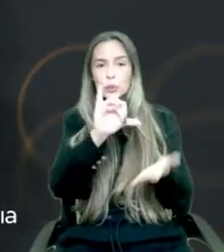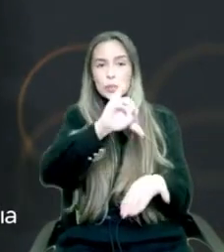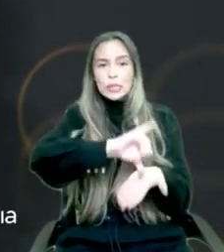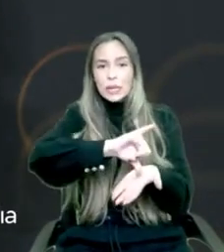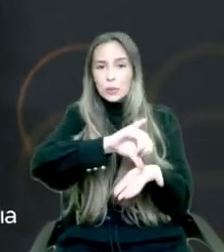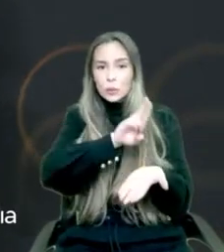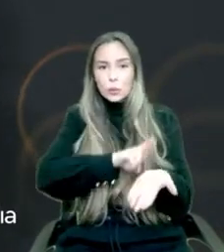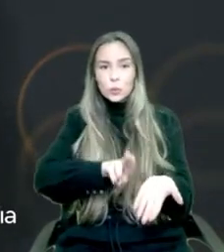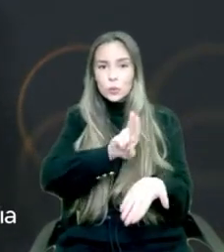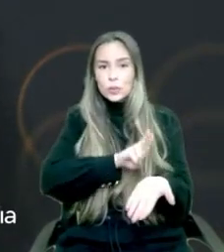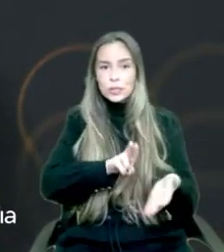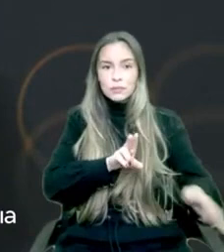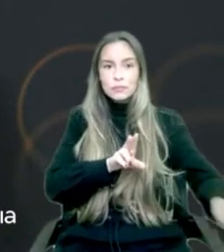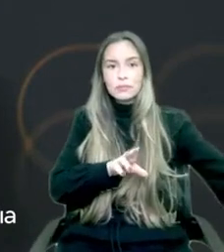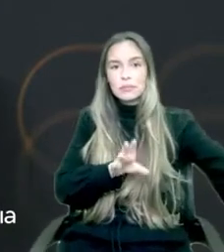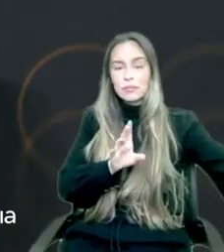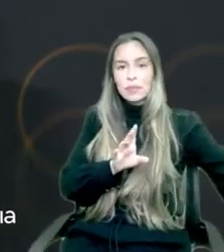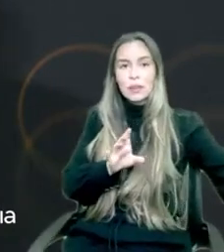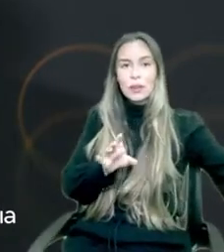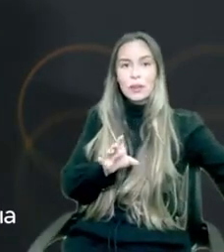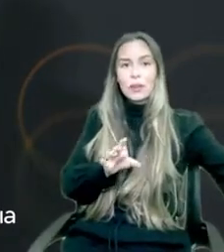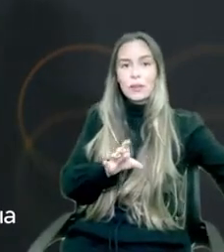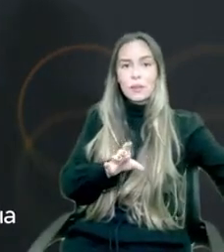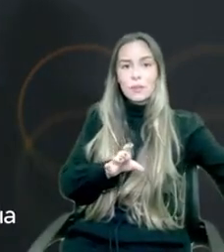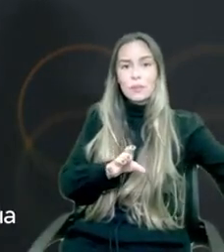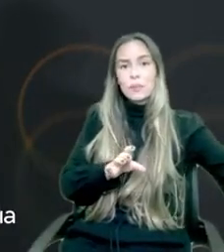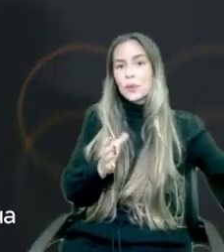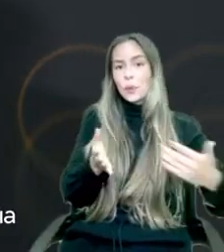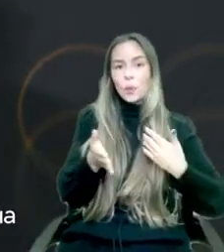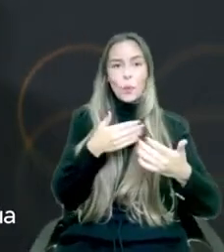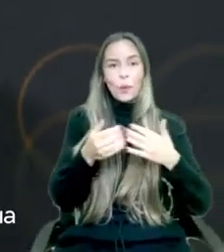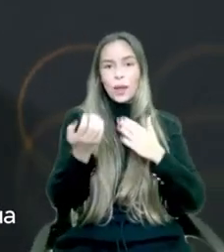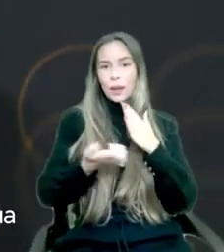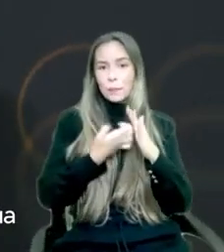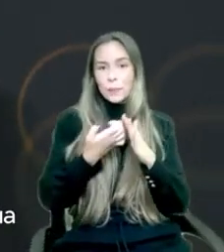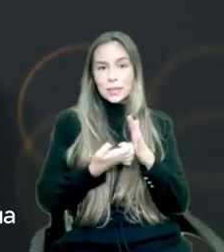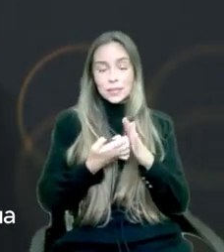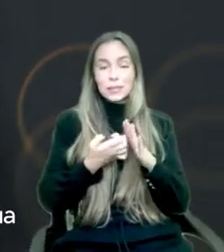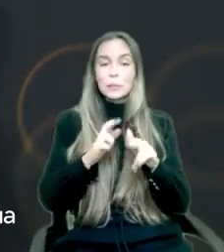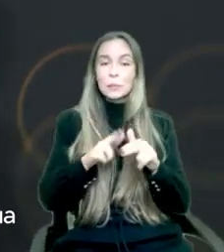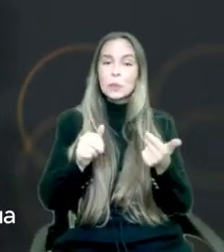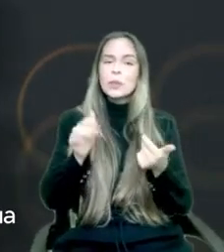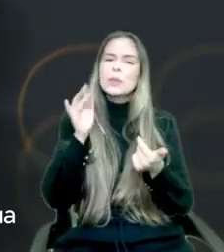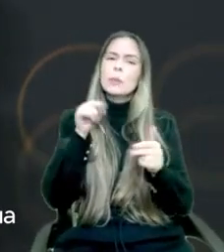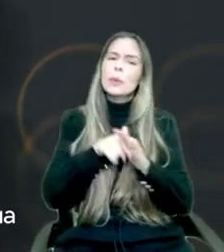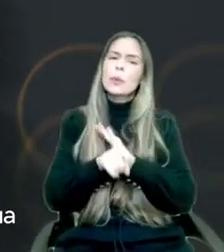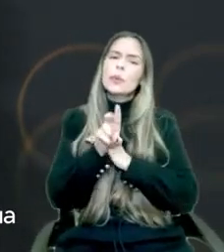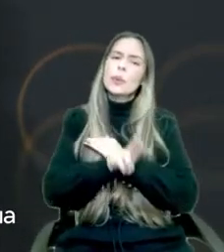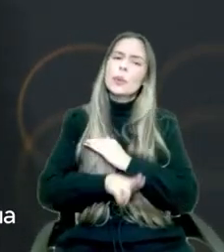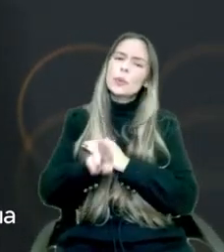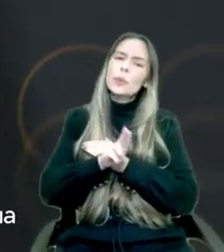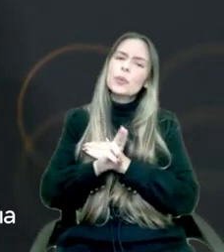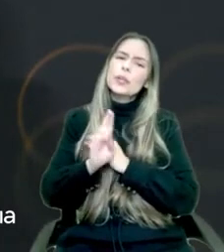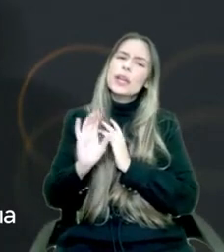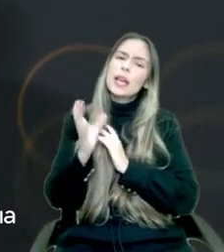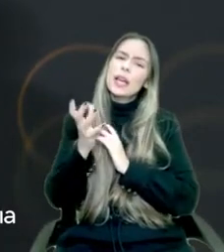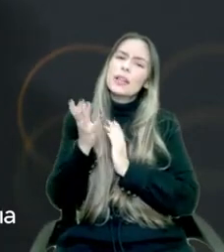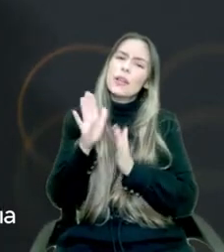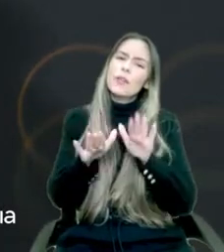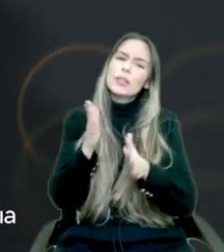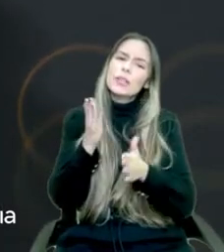every organization. But to ask in terms of use cases maybe would have missed the point then. It